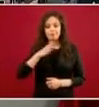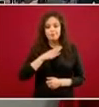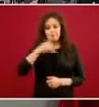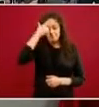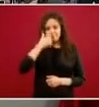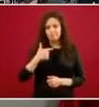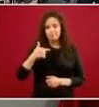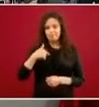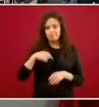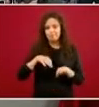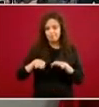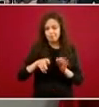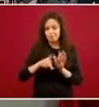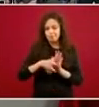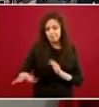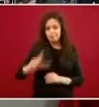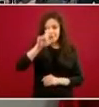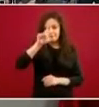All right.